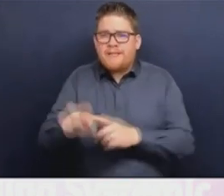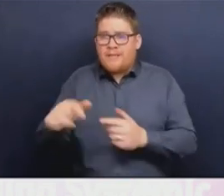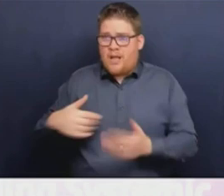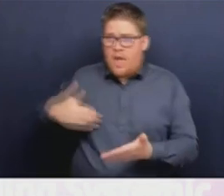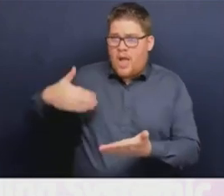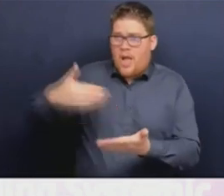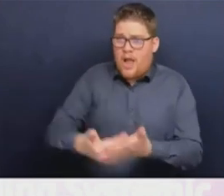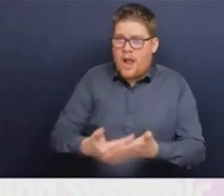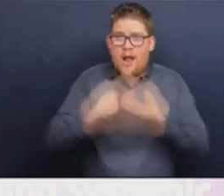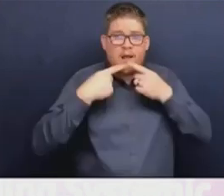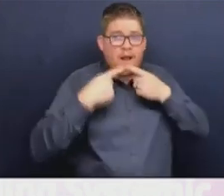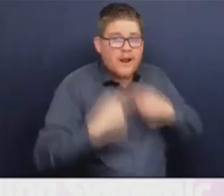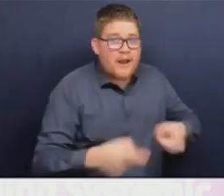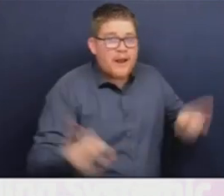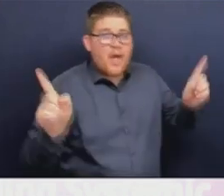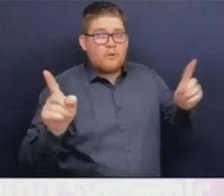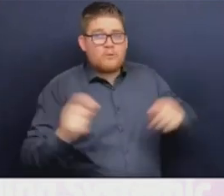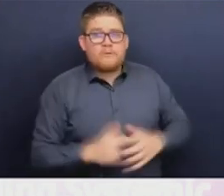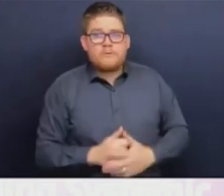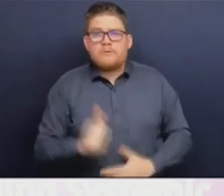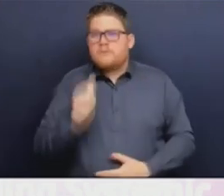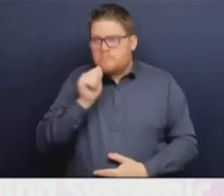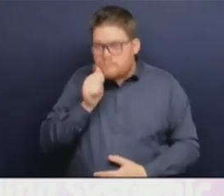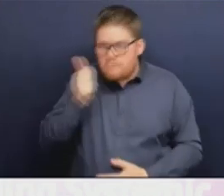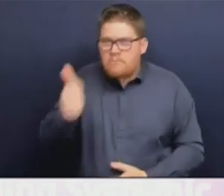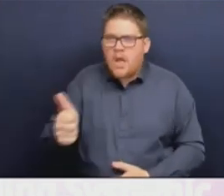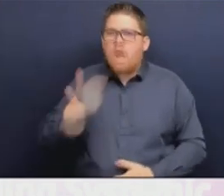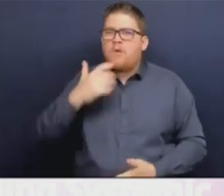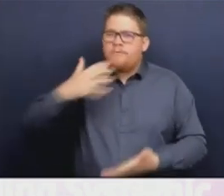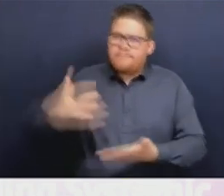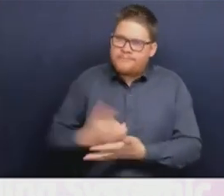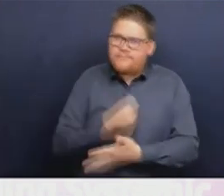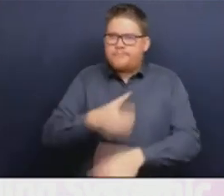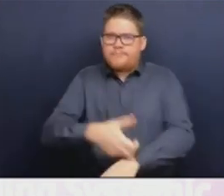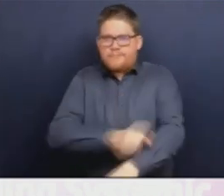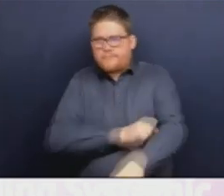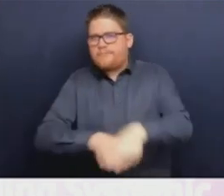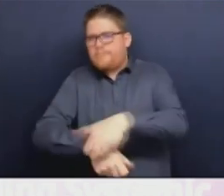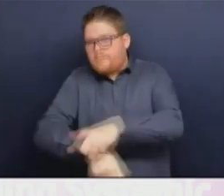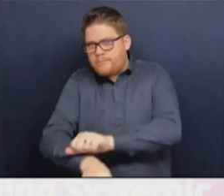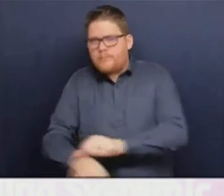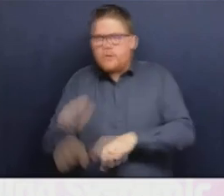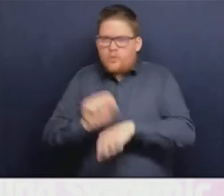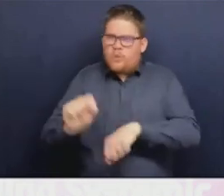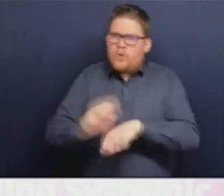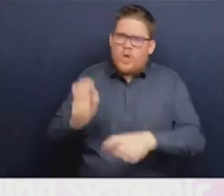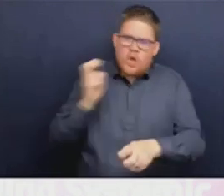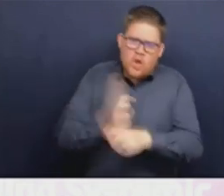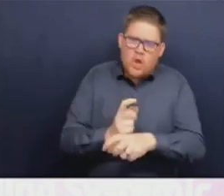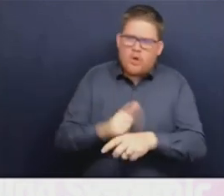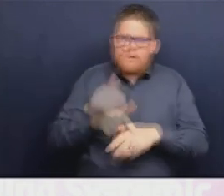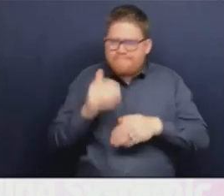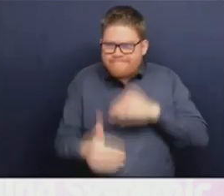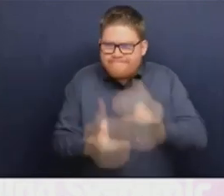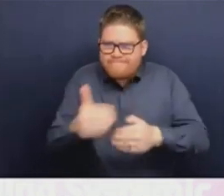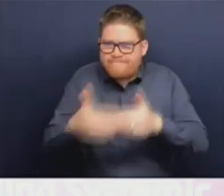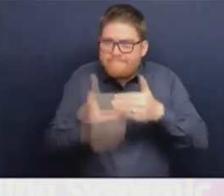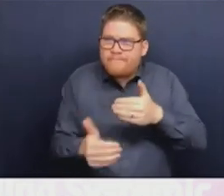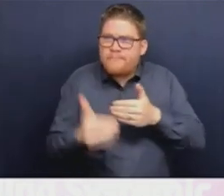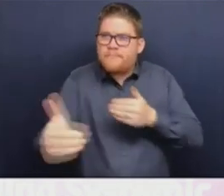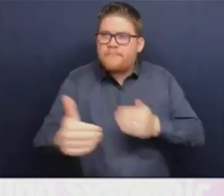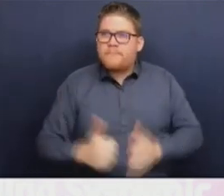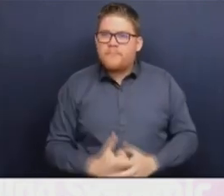tomorrow, we get back to work and we continue to try and realize the society that we all want to be part of. I think that